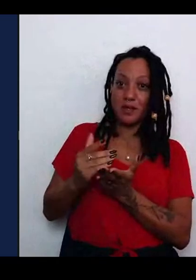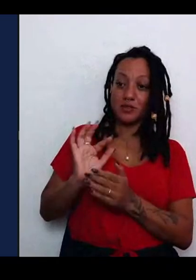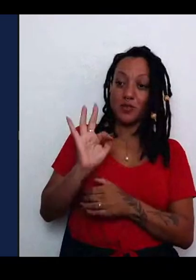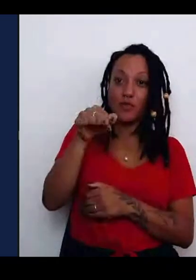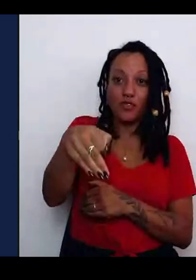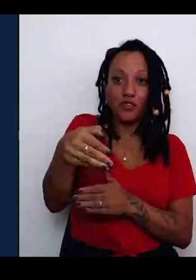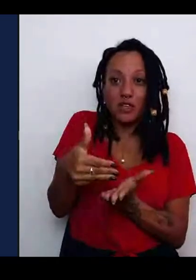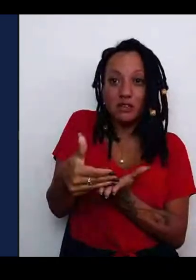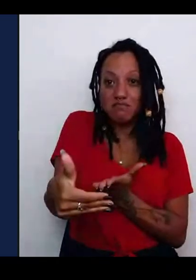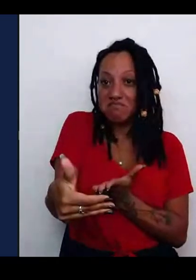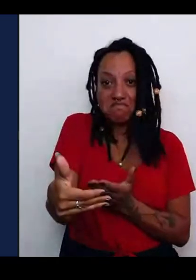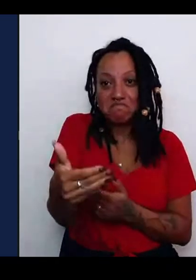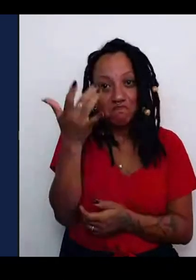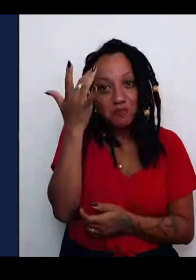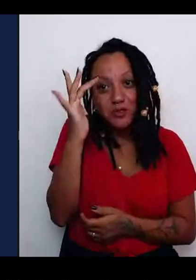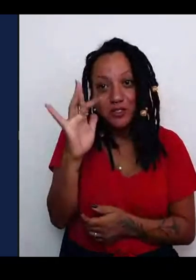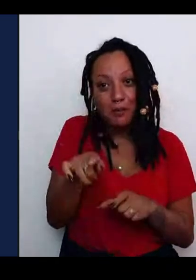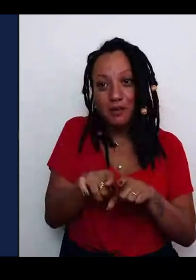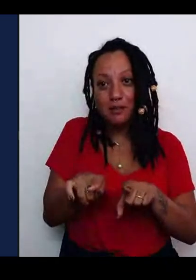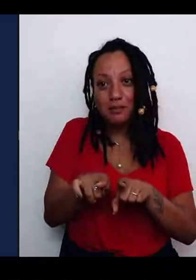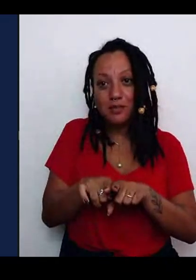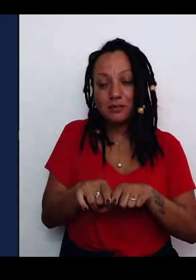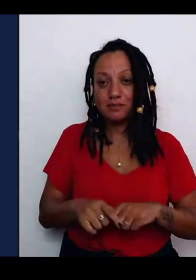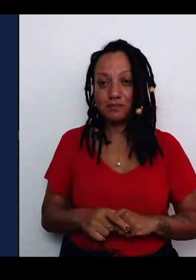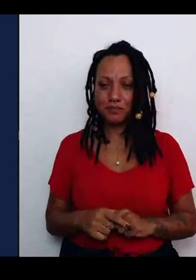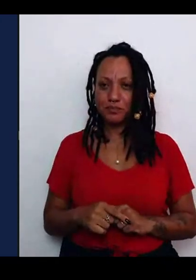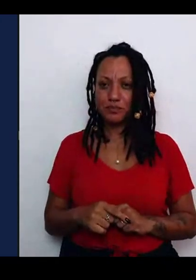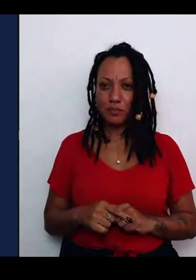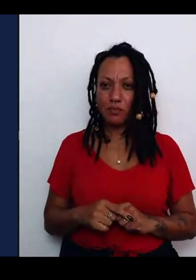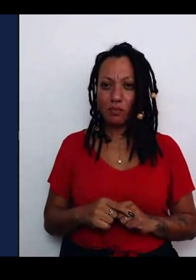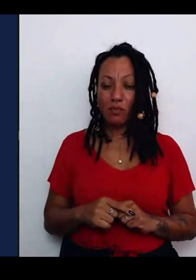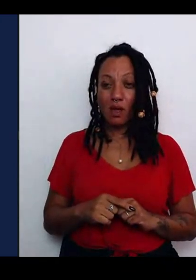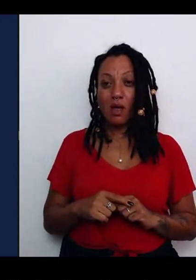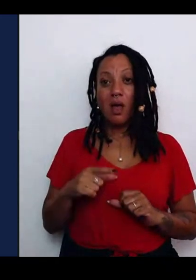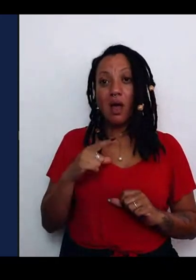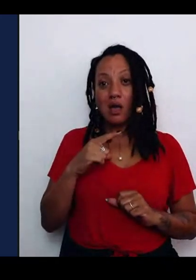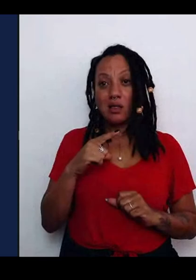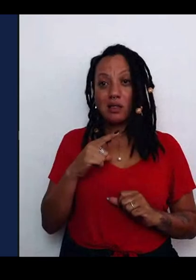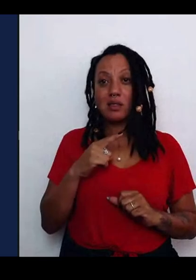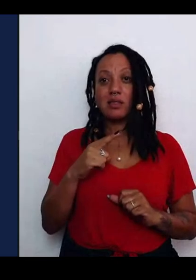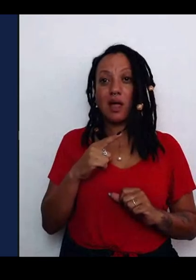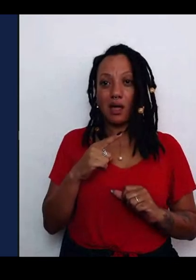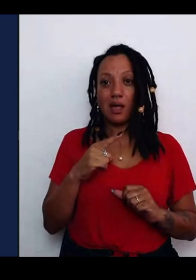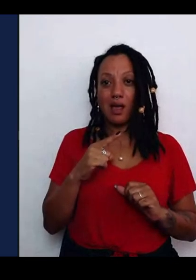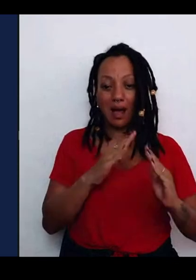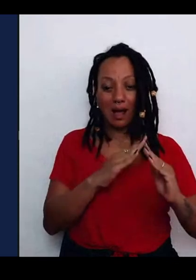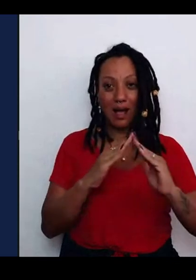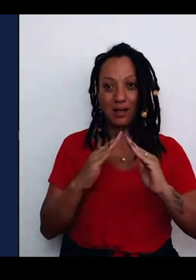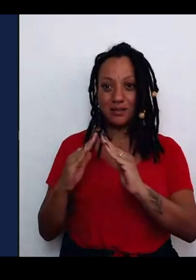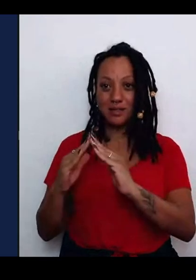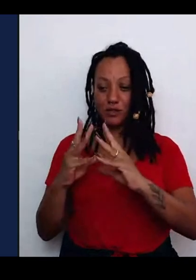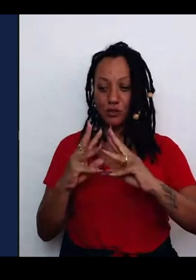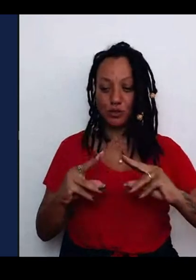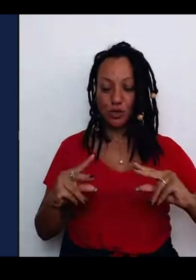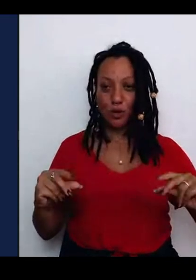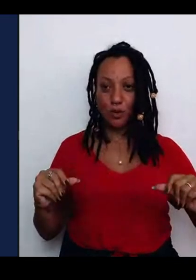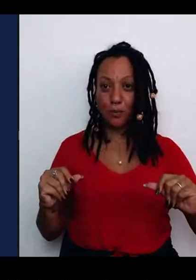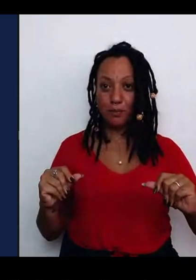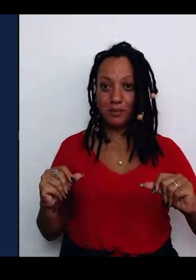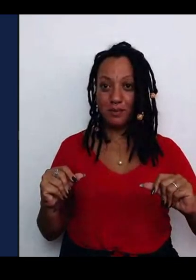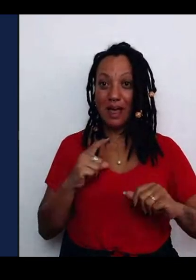only traffic lights and small fires that light up in dark abstract roads um and asphalt snakes